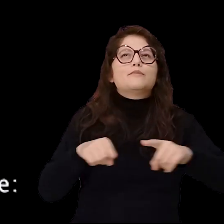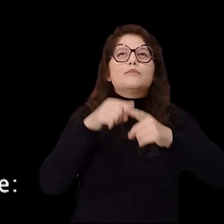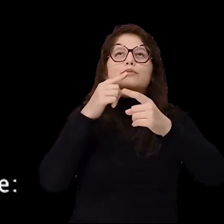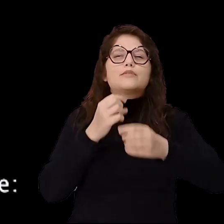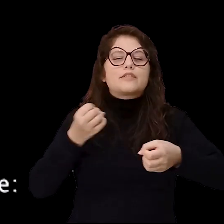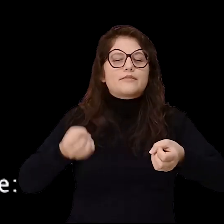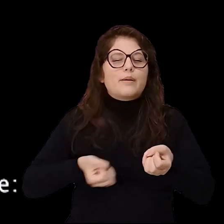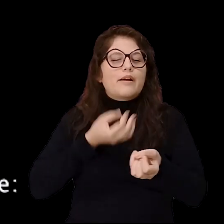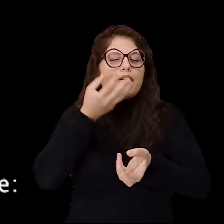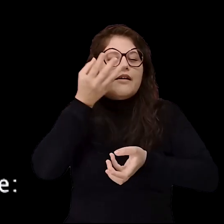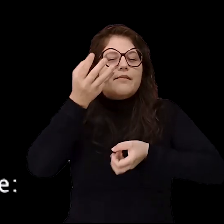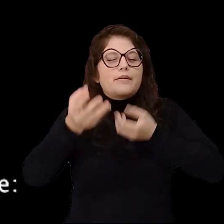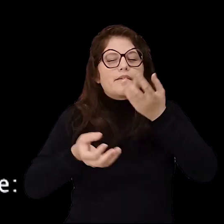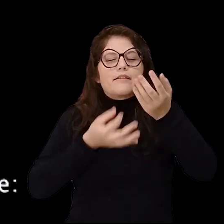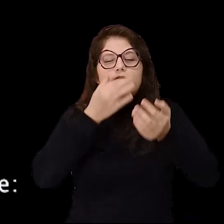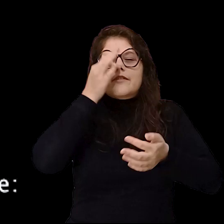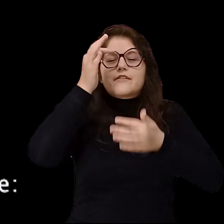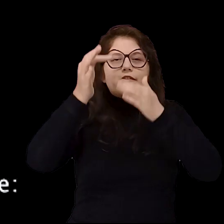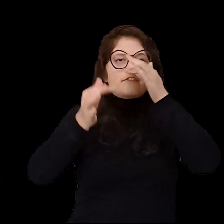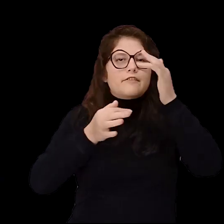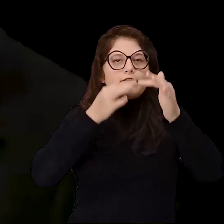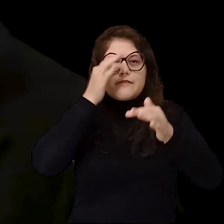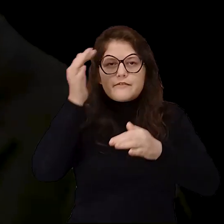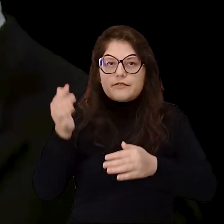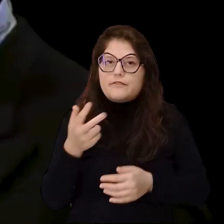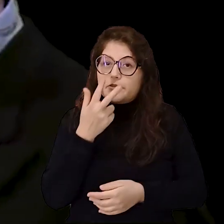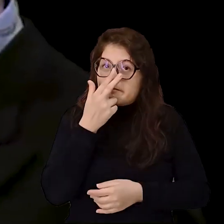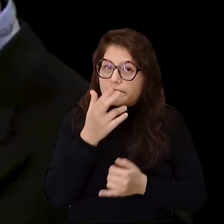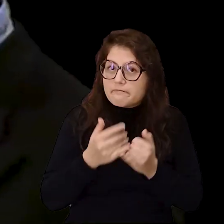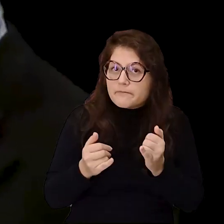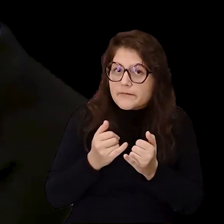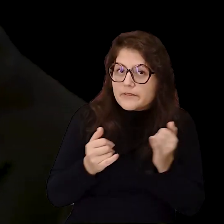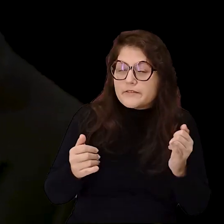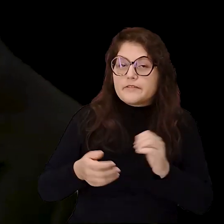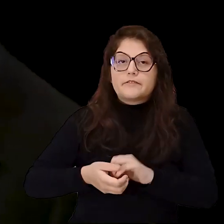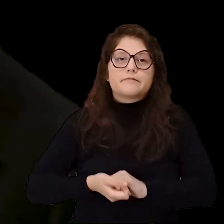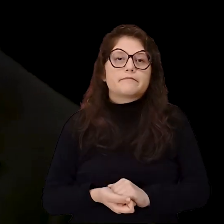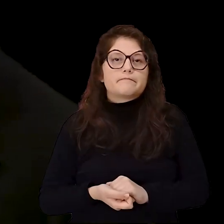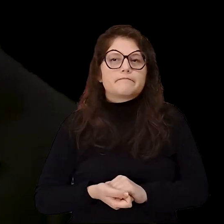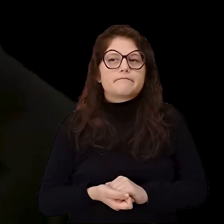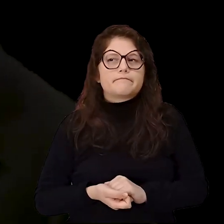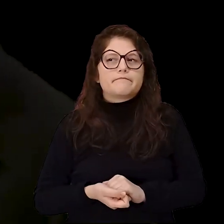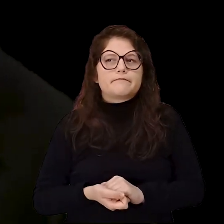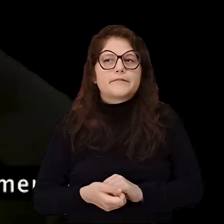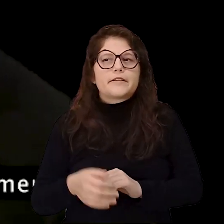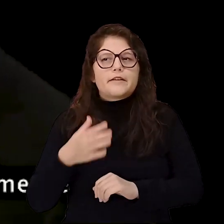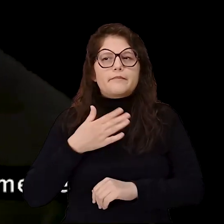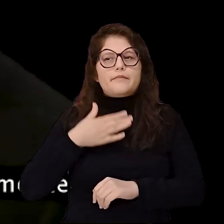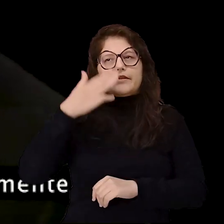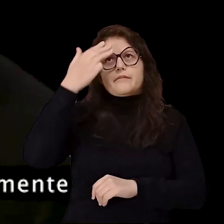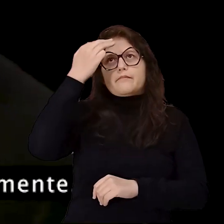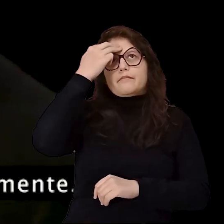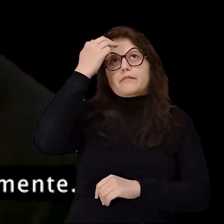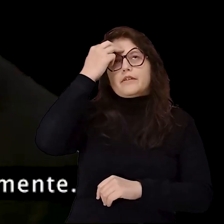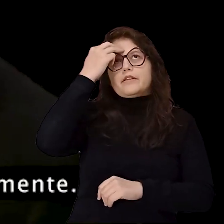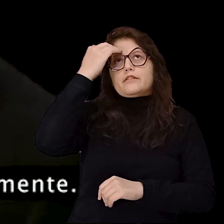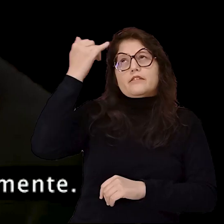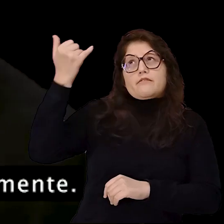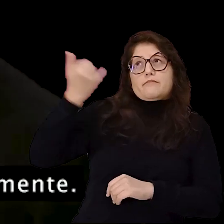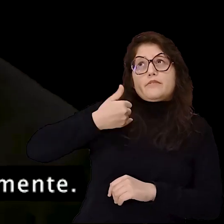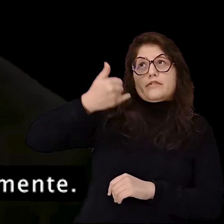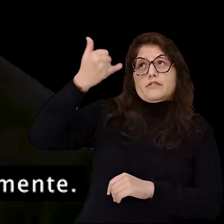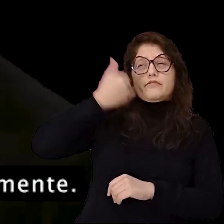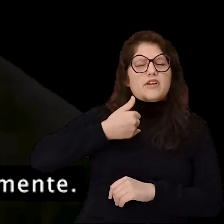I interviewed her, she said, I was singing, "Where Have All the Flowers Gone?" over and over